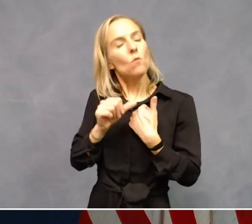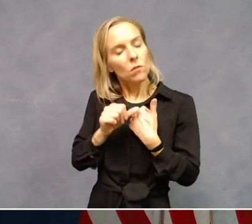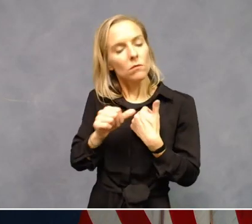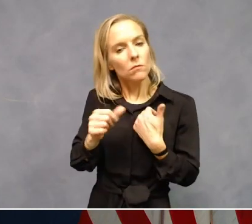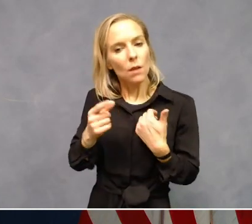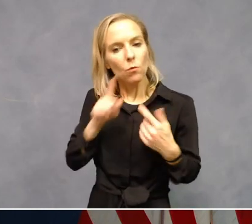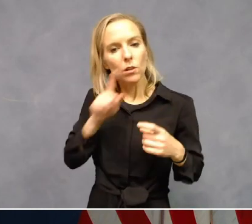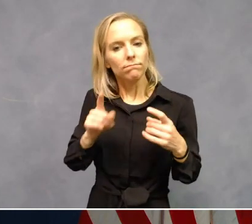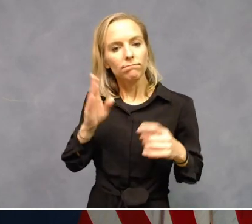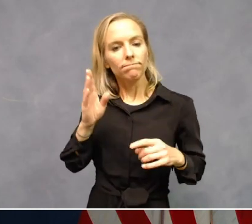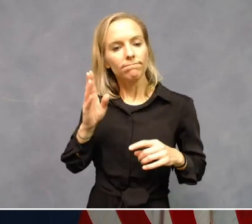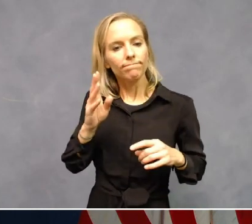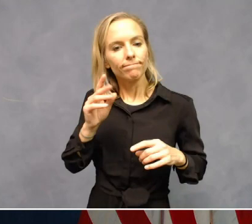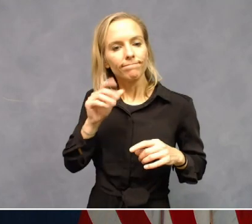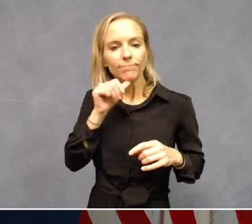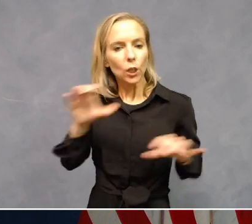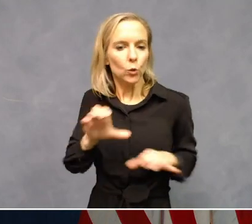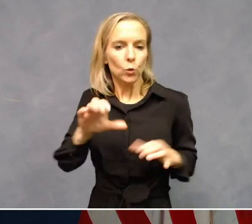it.